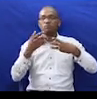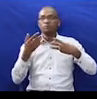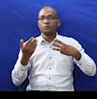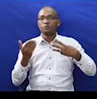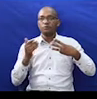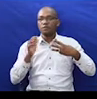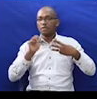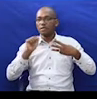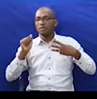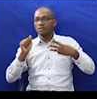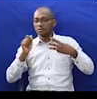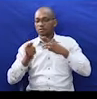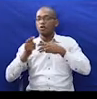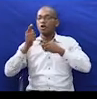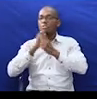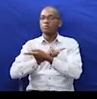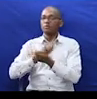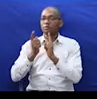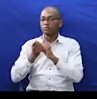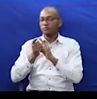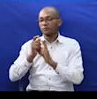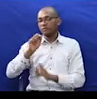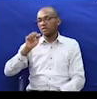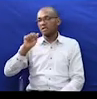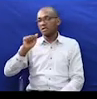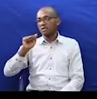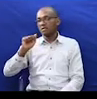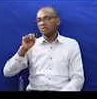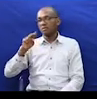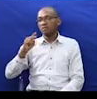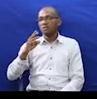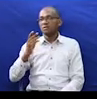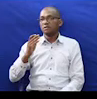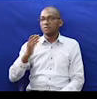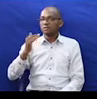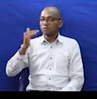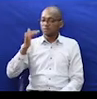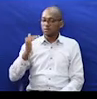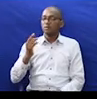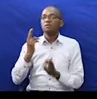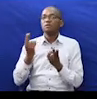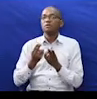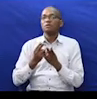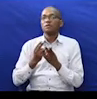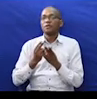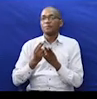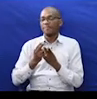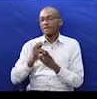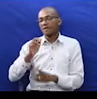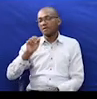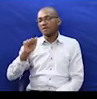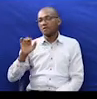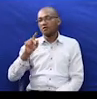the opposite of hypotenuse. And the cosine A is called is equal to adjacent over